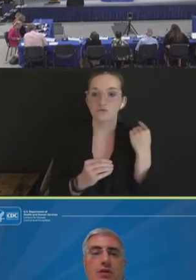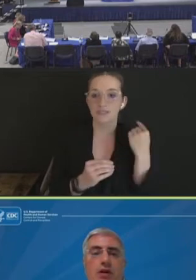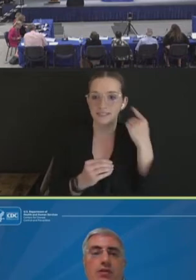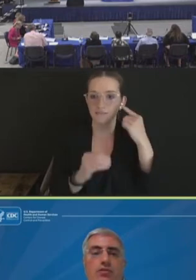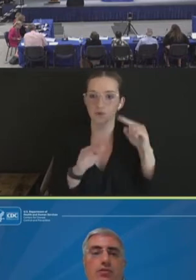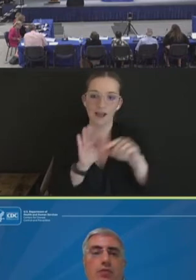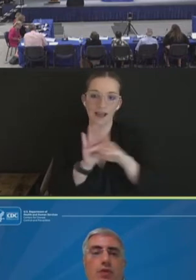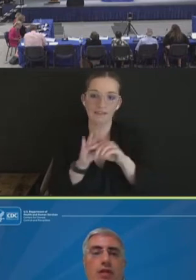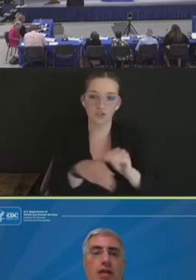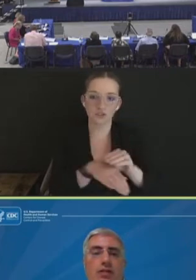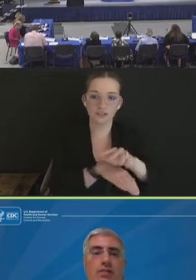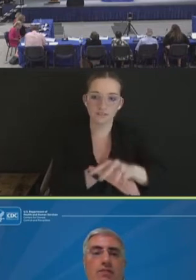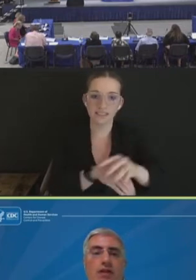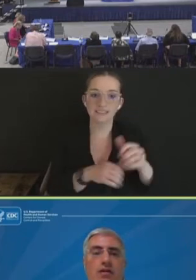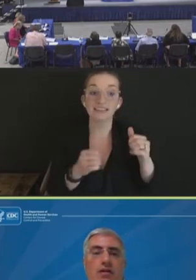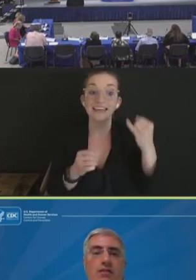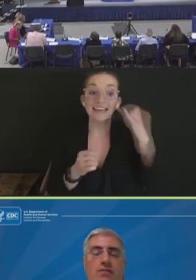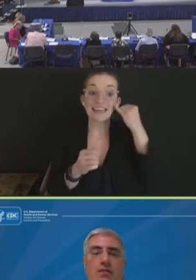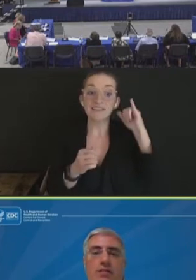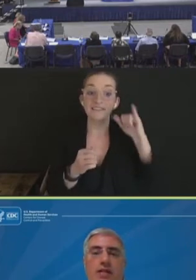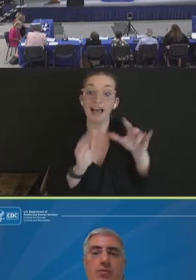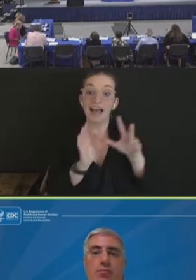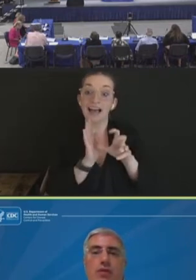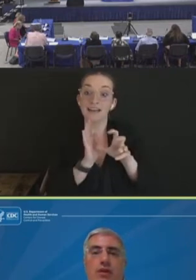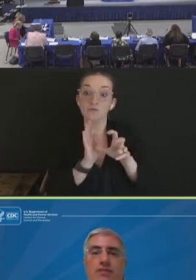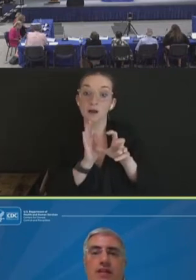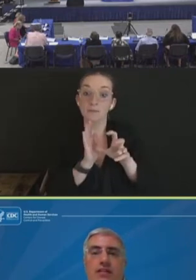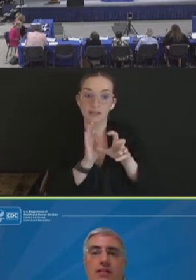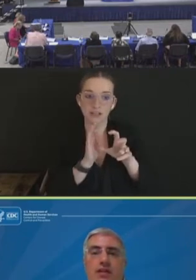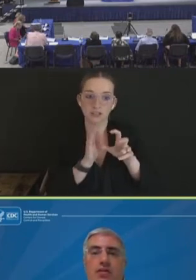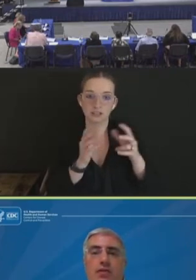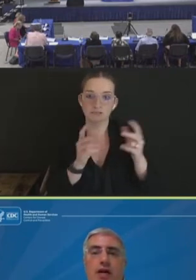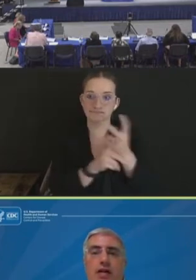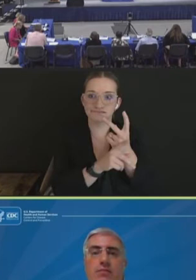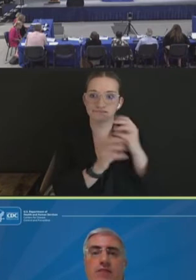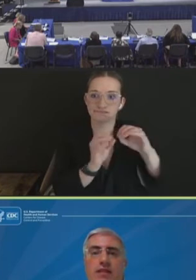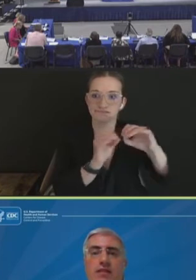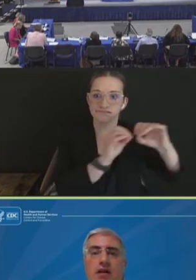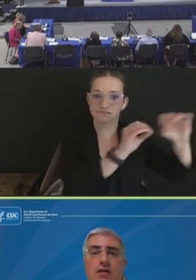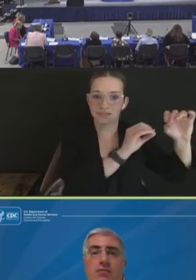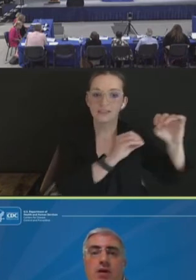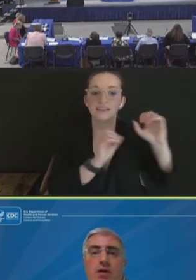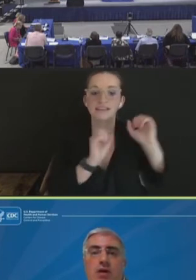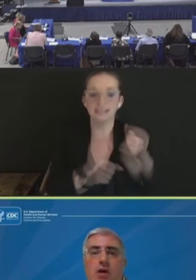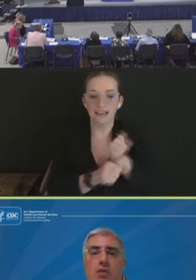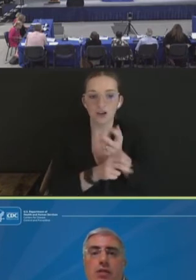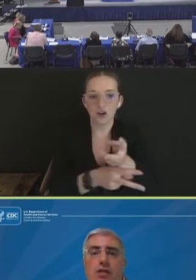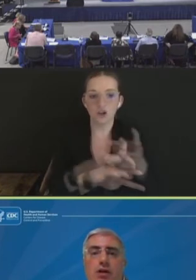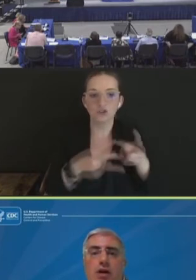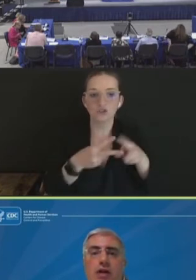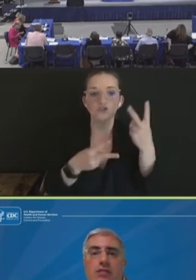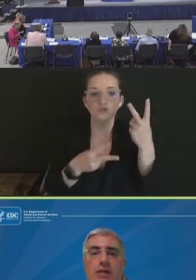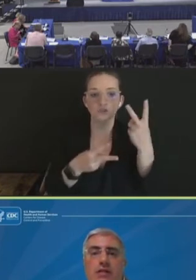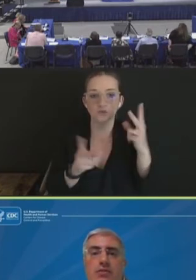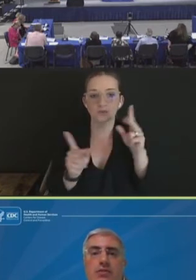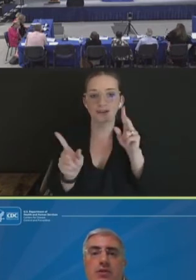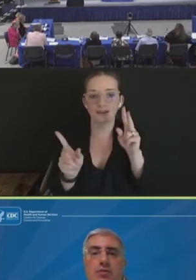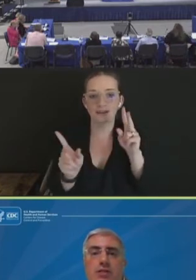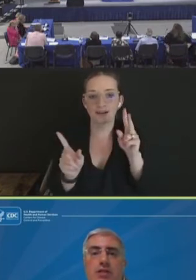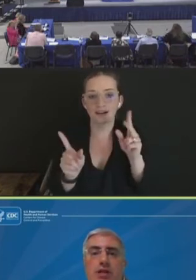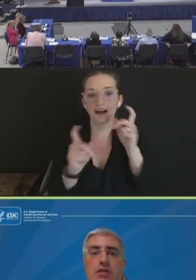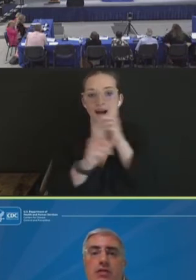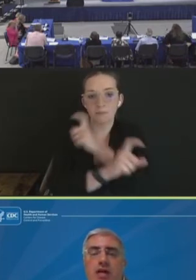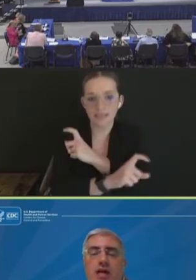with uncontrolled replication of the virus, for example, progressive vaccinia or eczema vaccinatum, which are not expected to occur